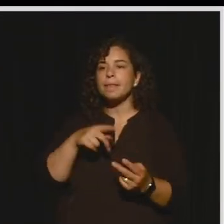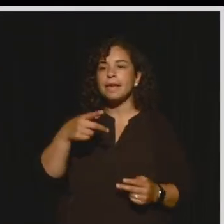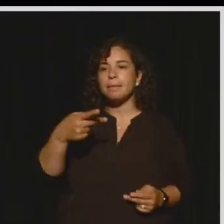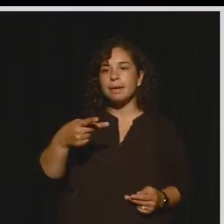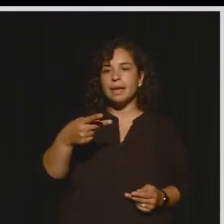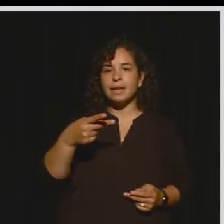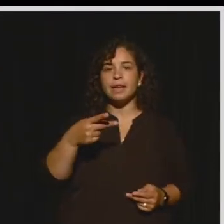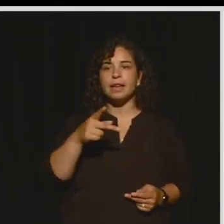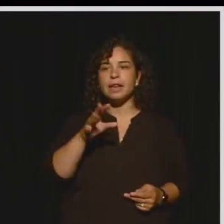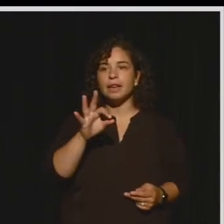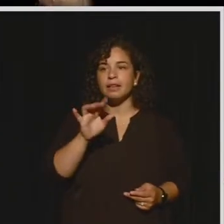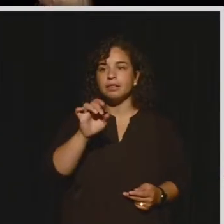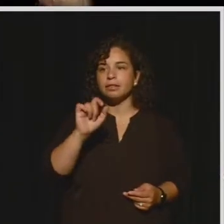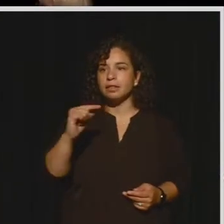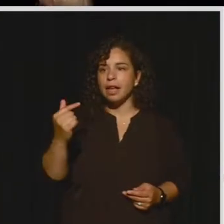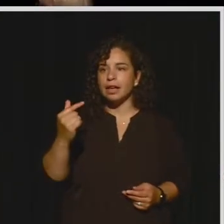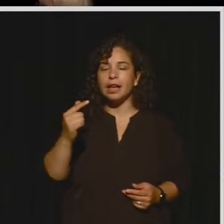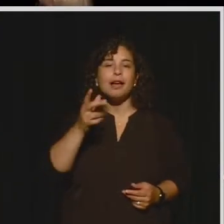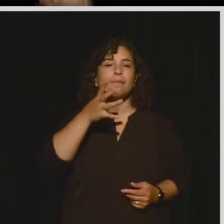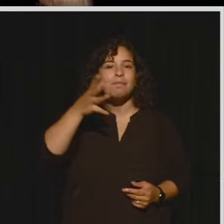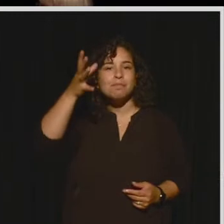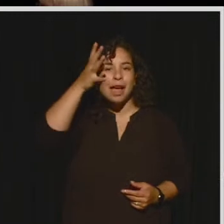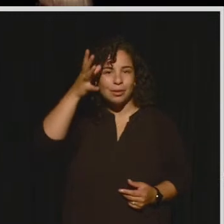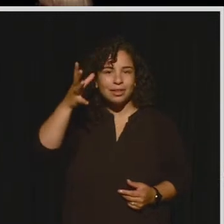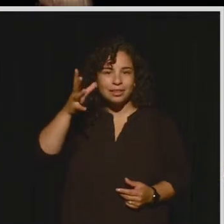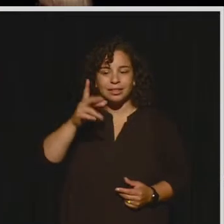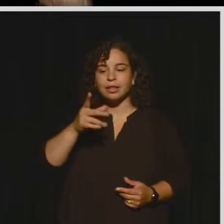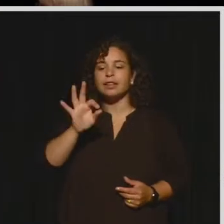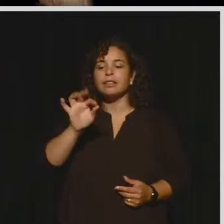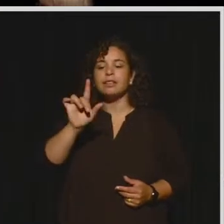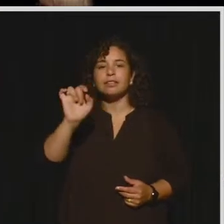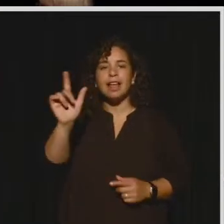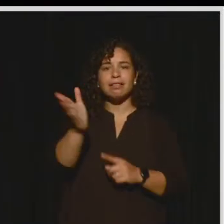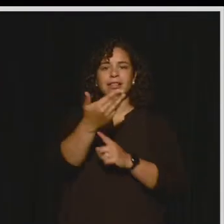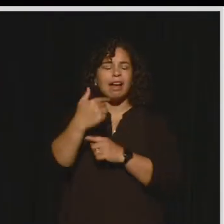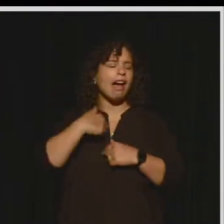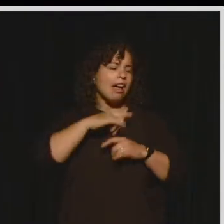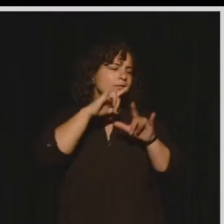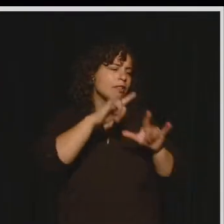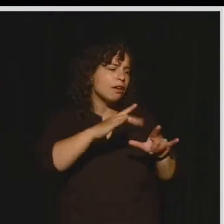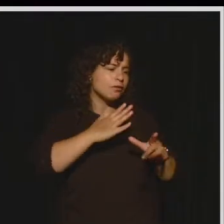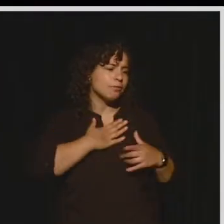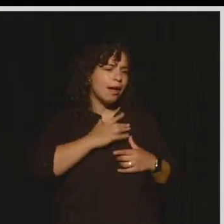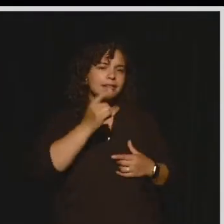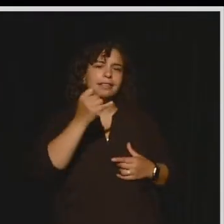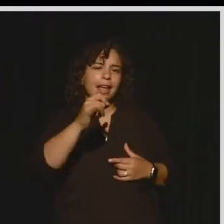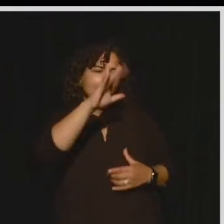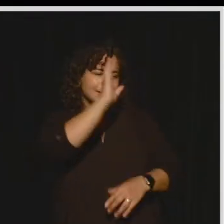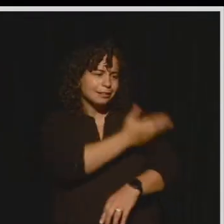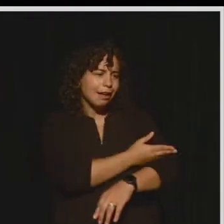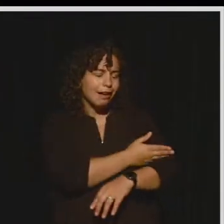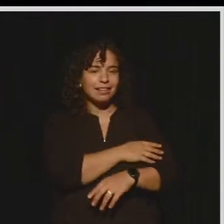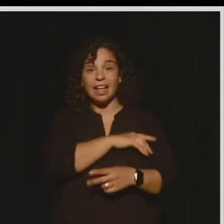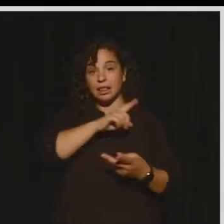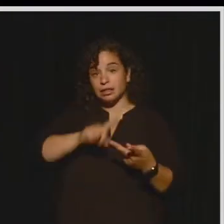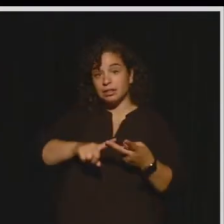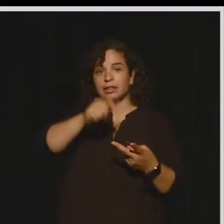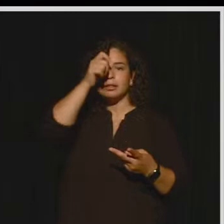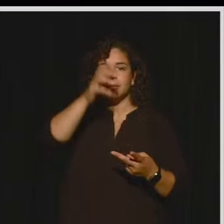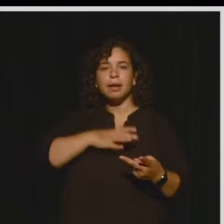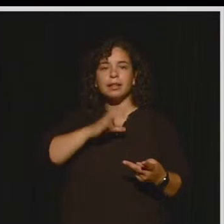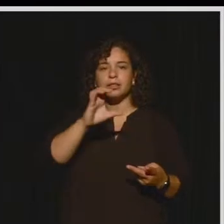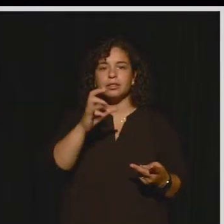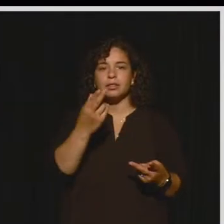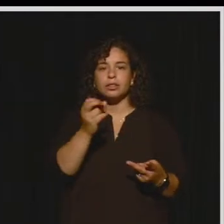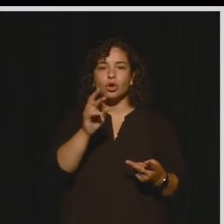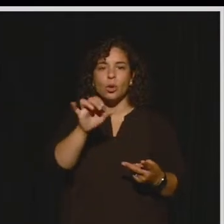have the I love my gay son sign, and then I cried and I cried and I cried. And then I saw the Vancouver Men's Chorus, and I was like,